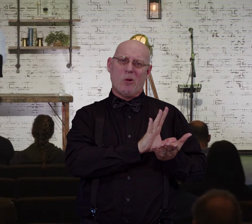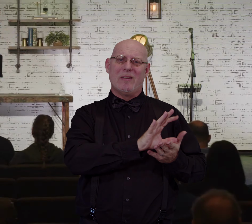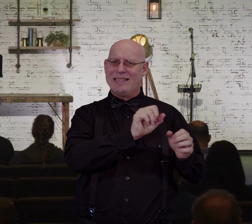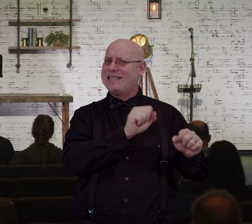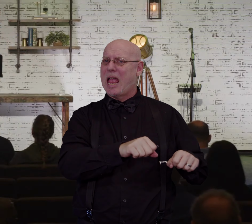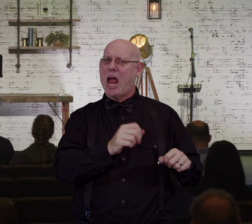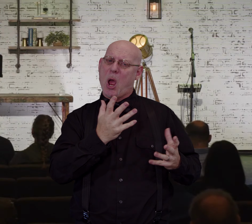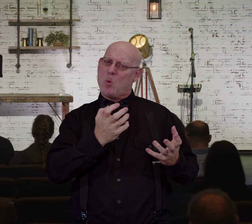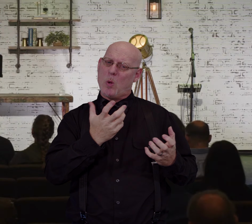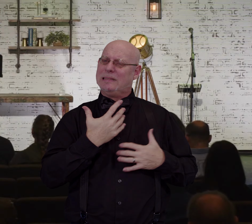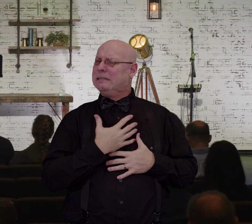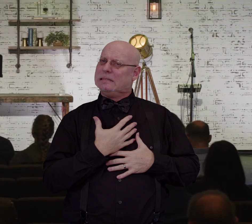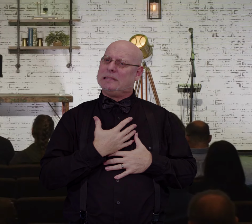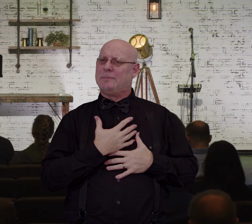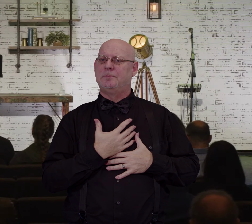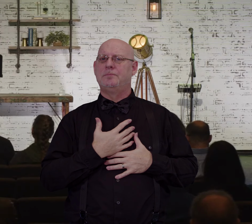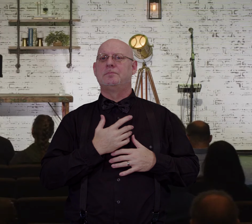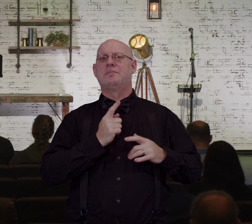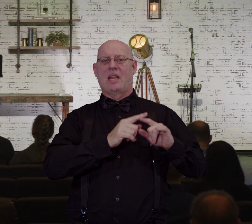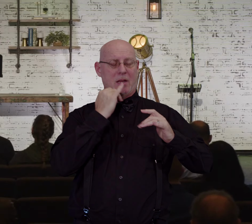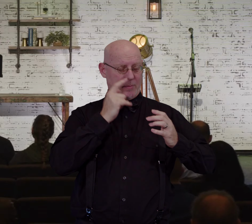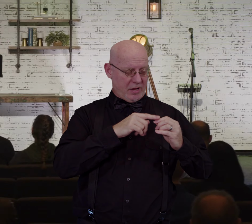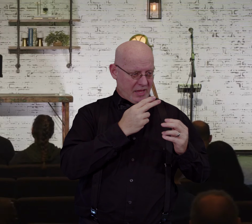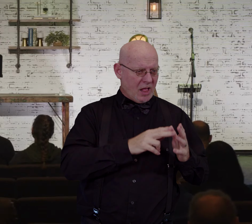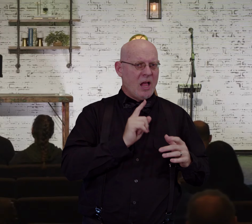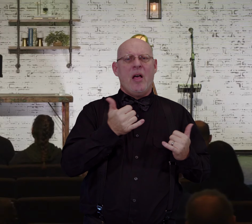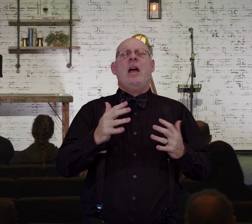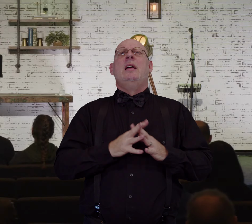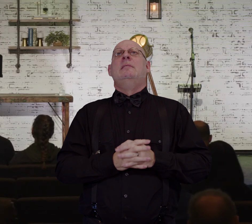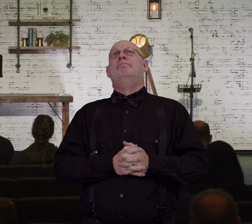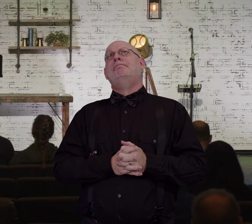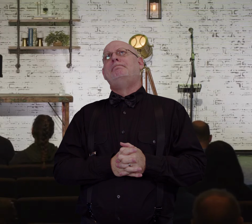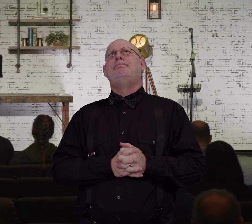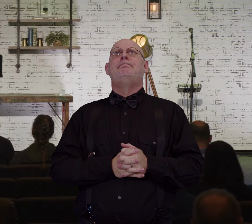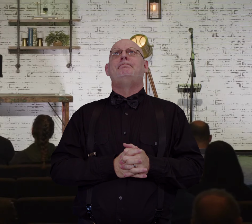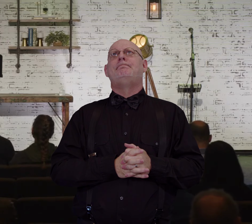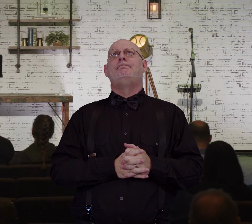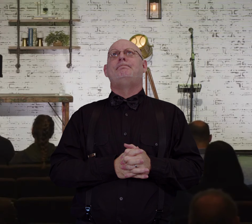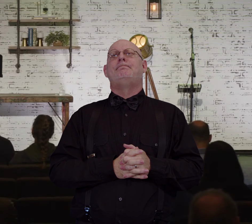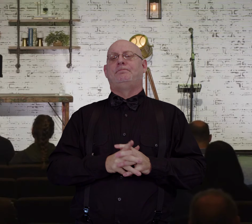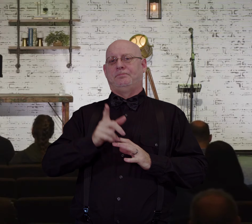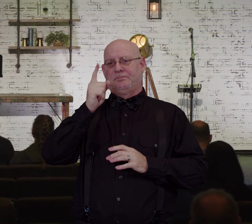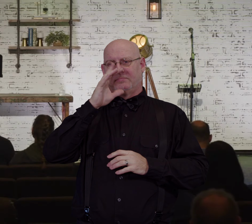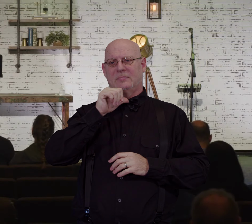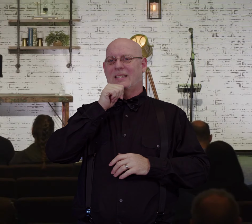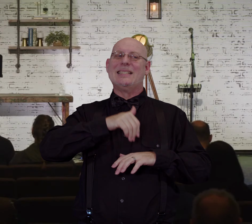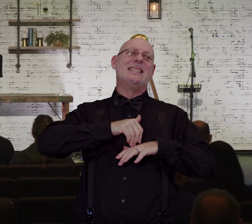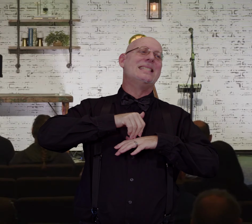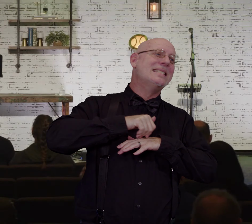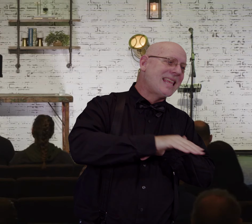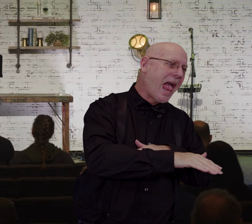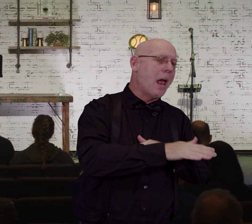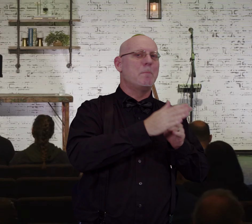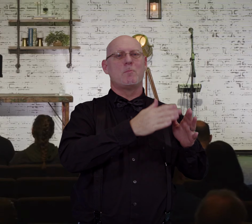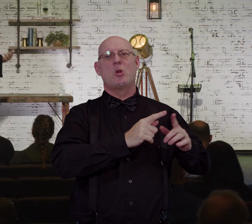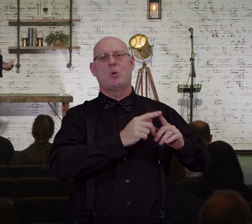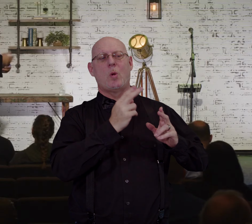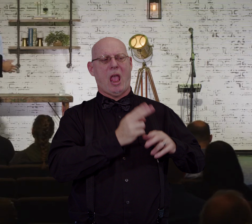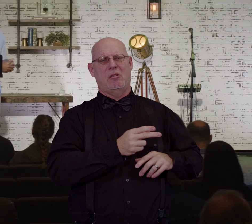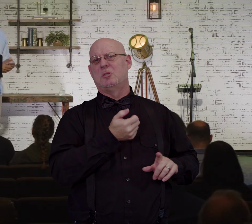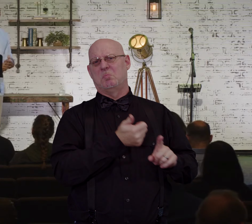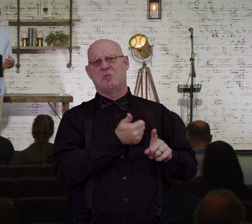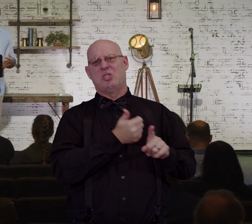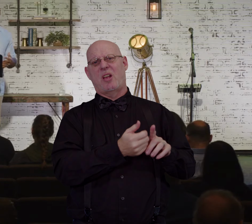And so there's similar ideas about hell like that, or other things in lines of where God doesn't send anyone to hell, but rather they go there